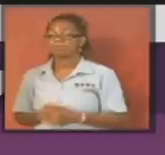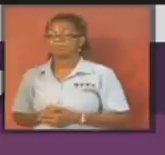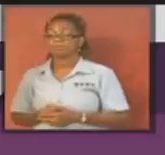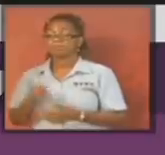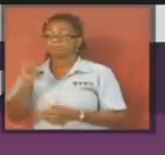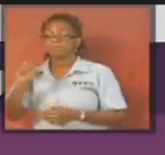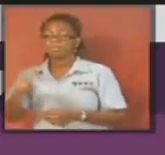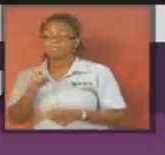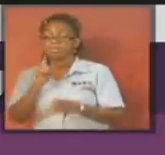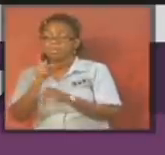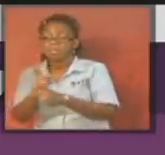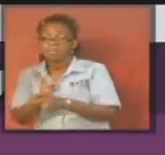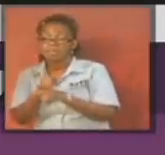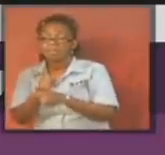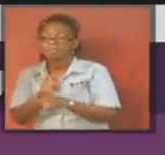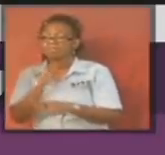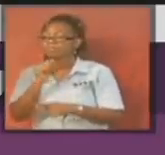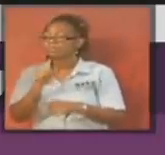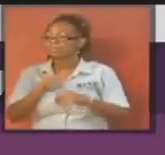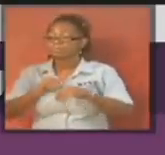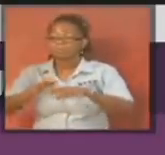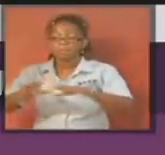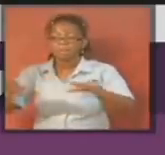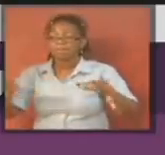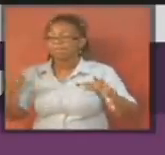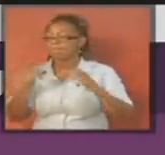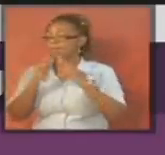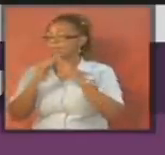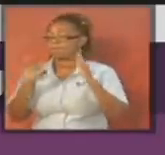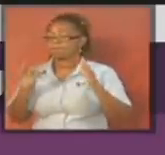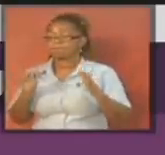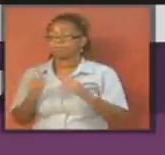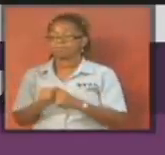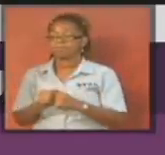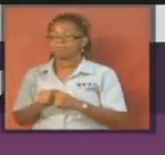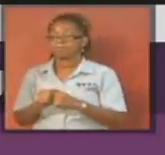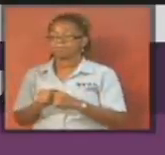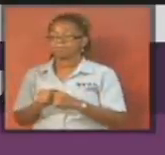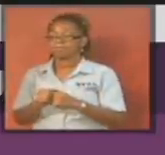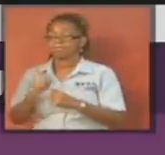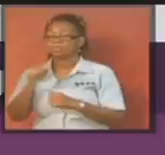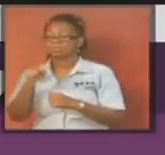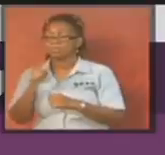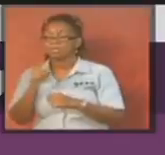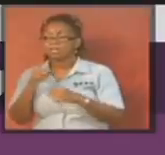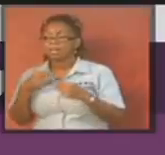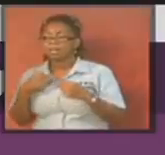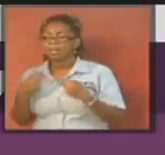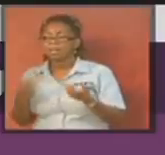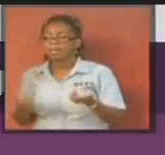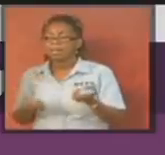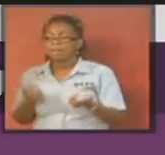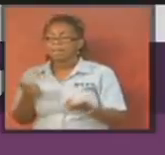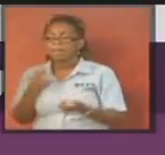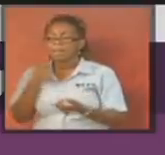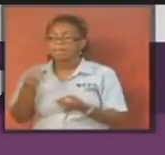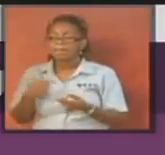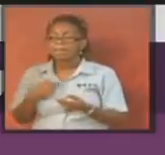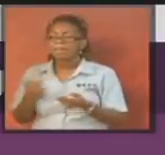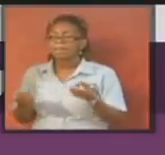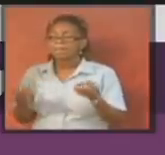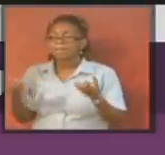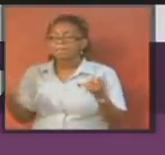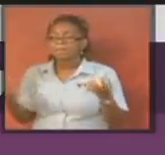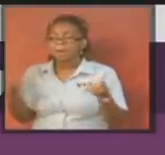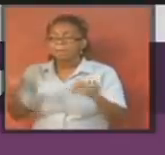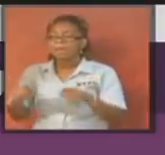on average from those in home isolation at present, how common or easy it is for other family members to contract